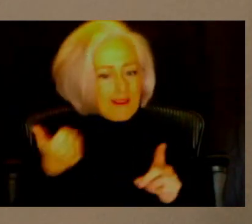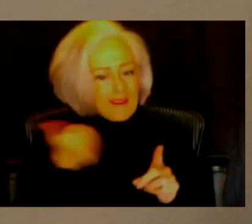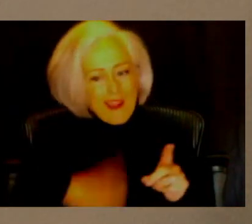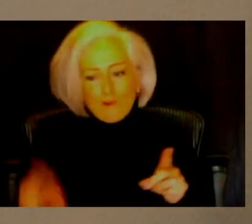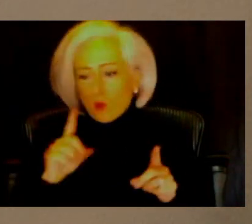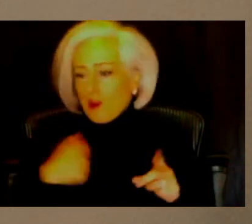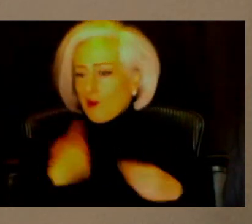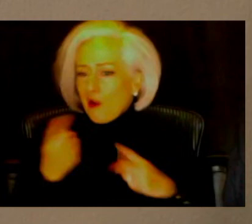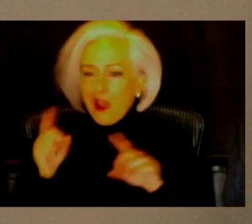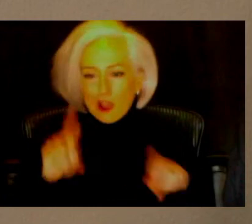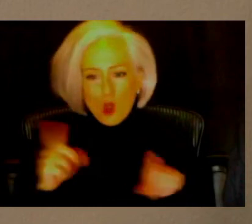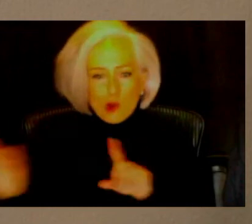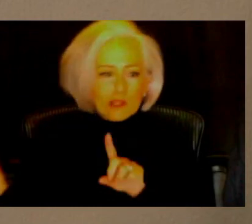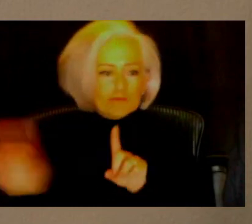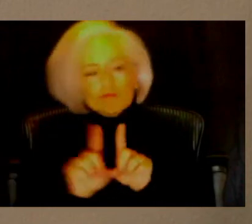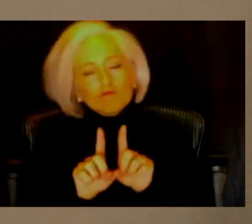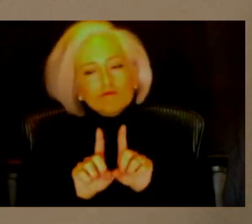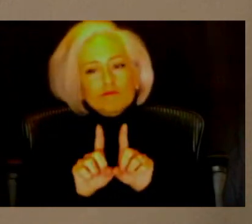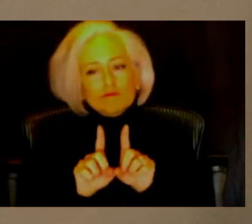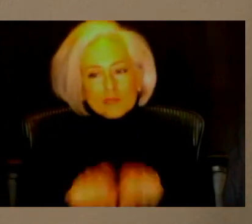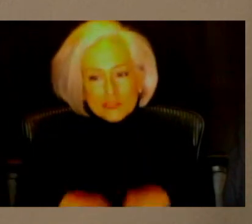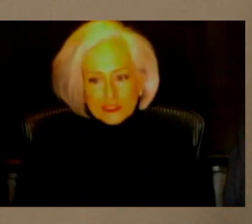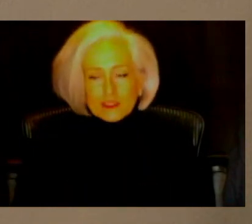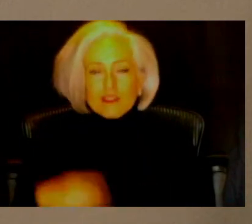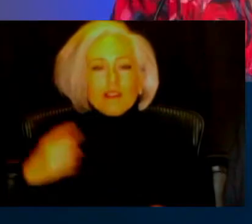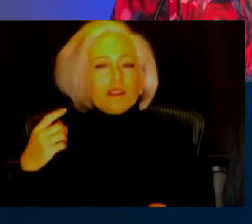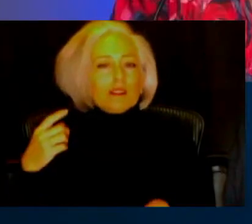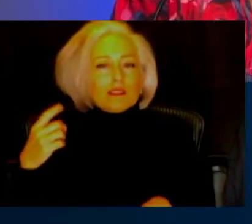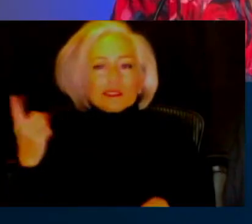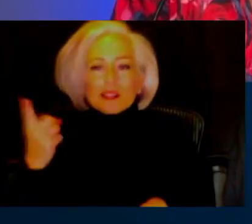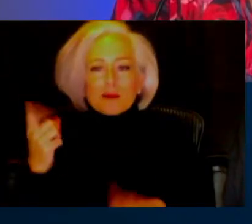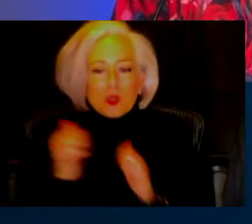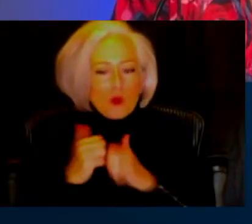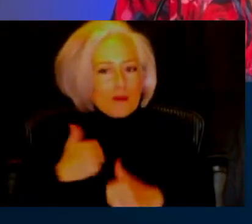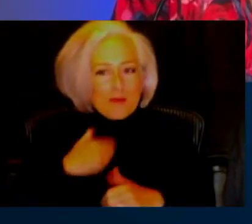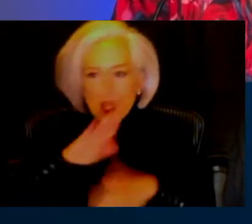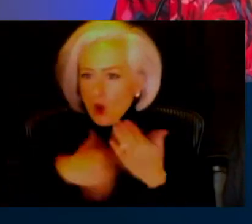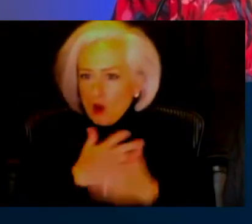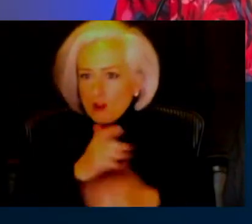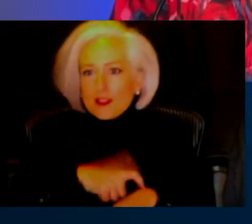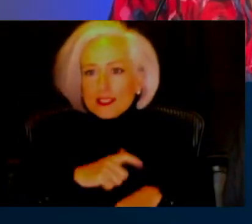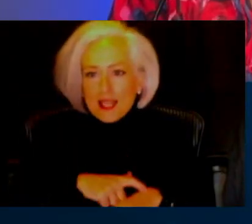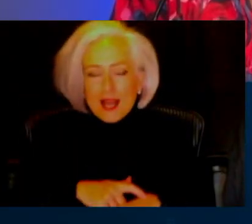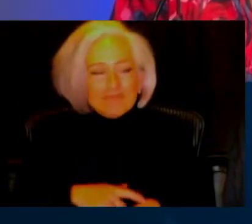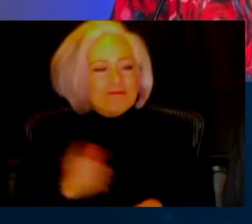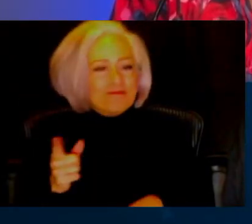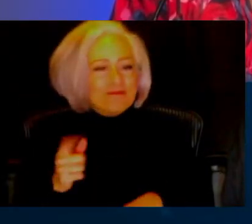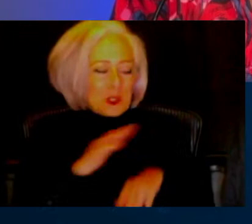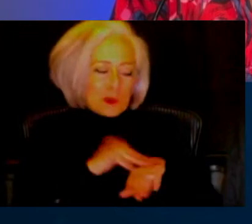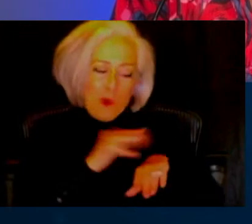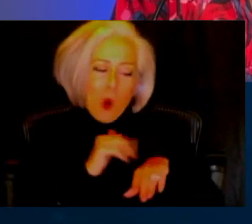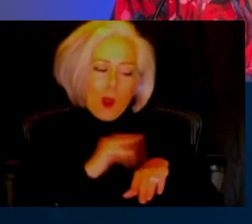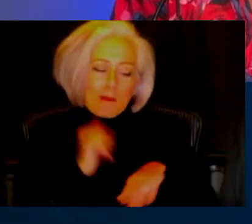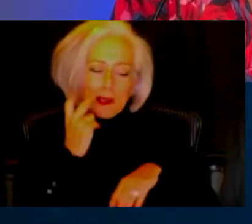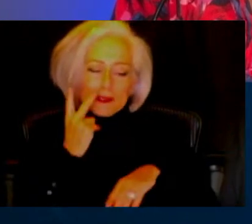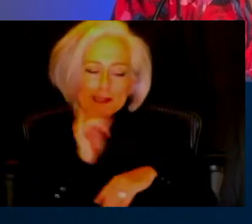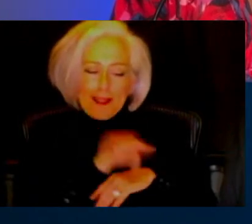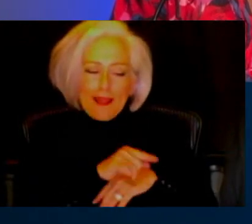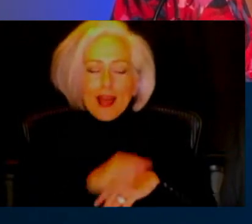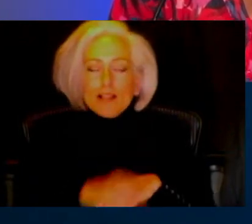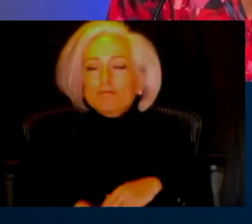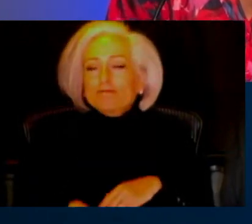he's just a great companion, something to have with me all the time. Yeah, he's spoiled, I can tell. All right, tell him he's got to